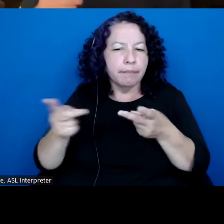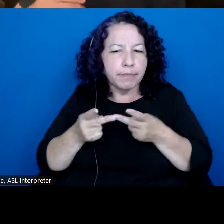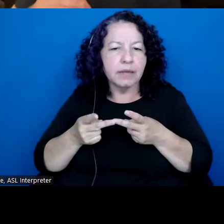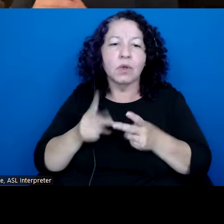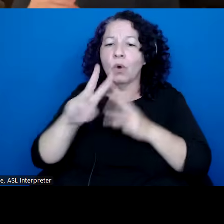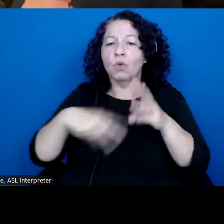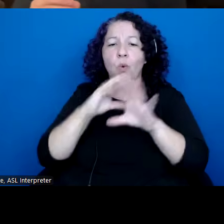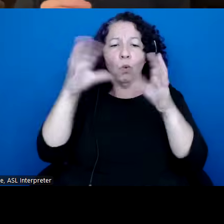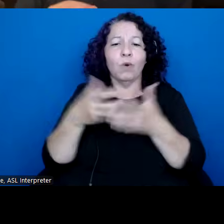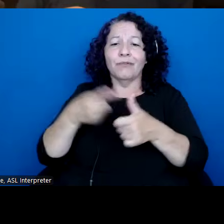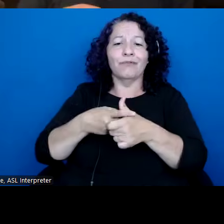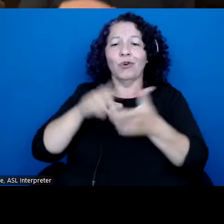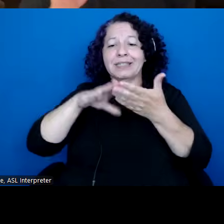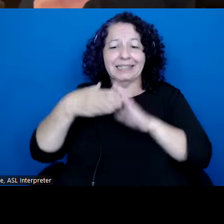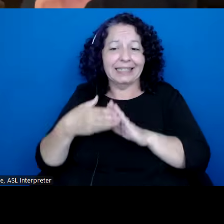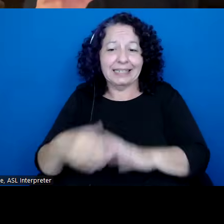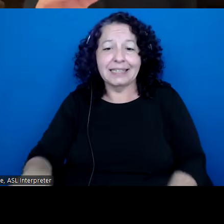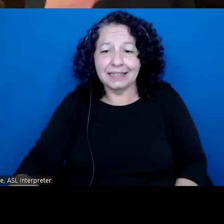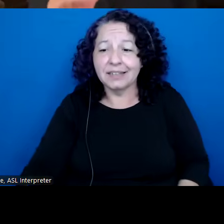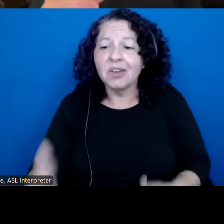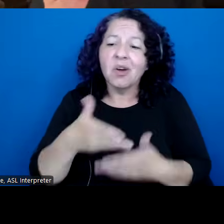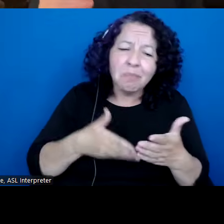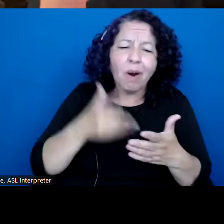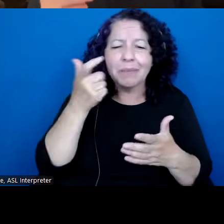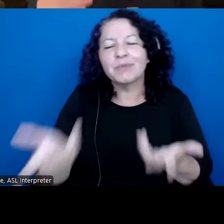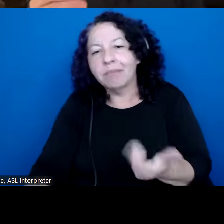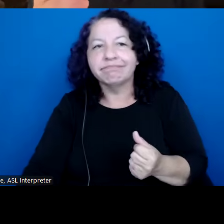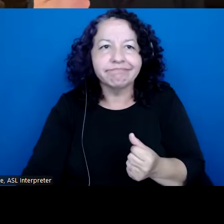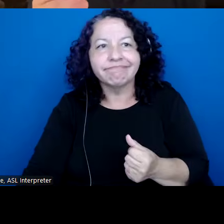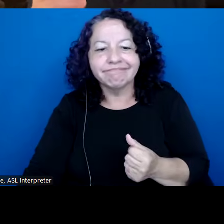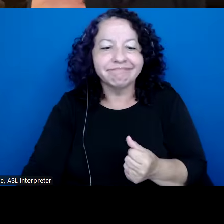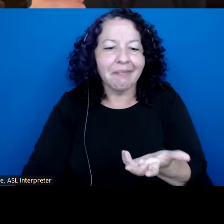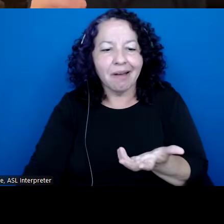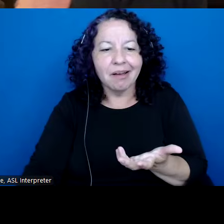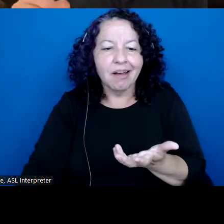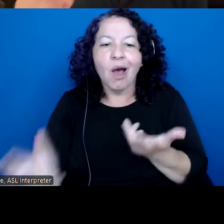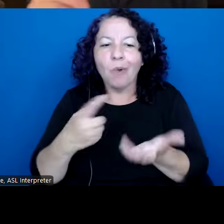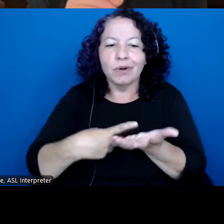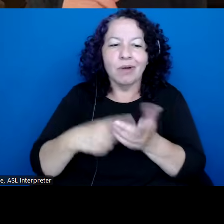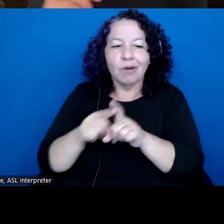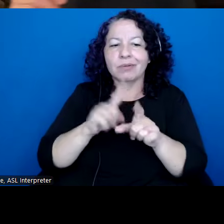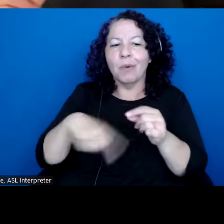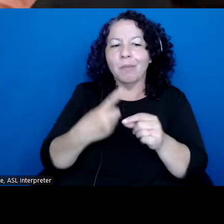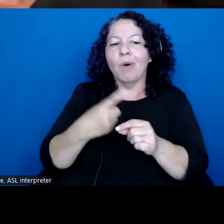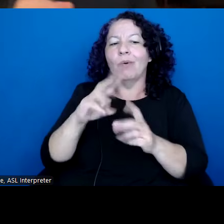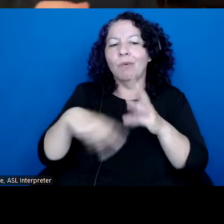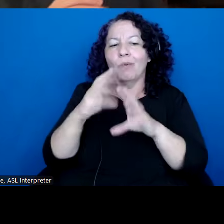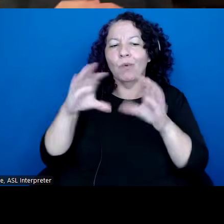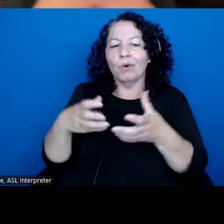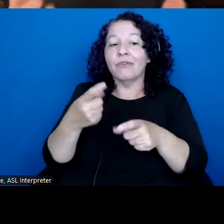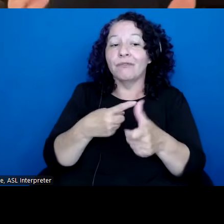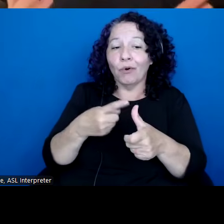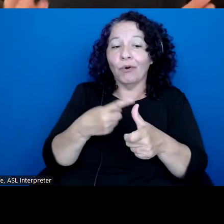city. Um, Partly just, well, because I want to talk also about the world's first writing. And in